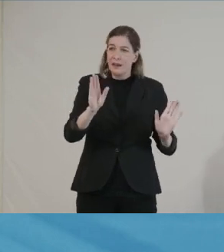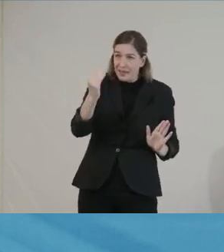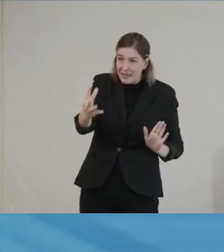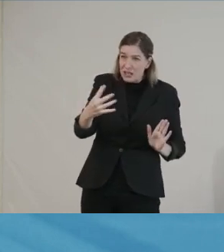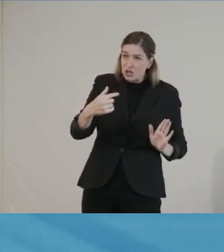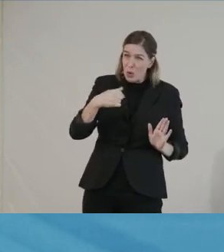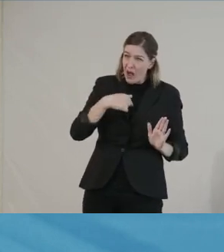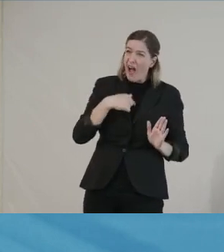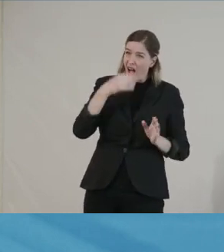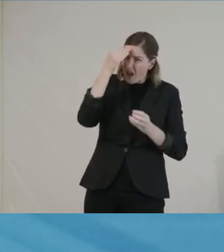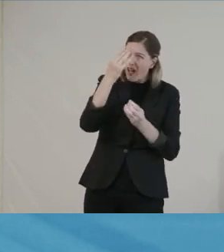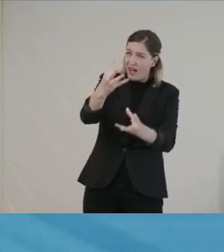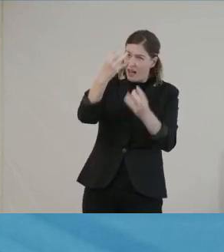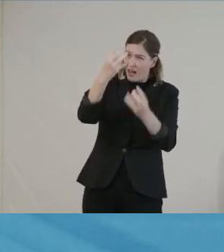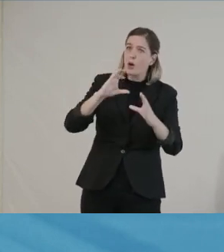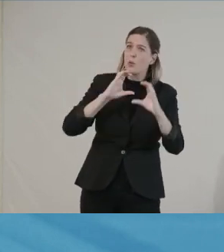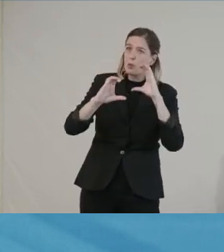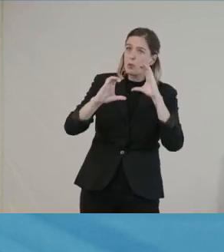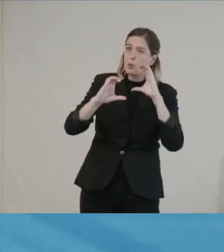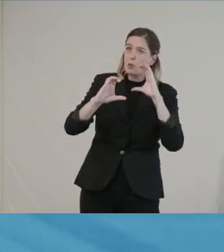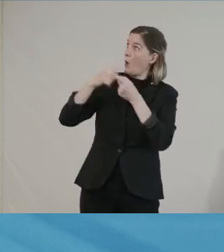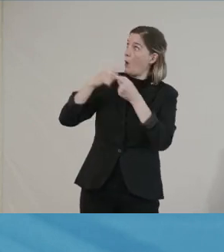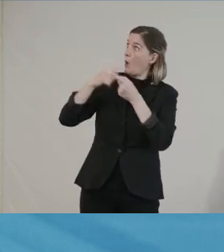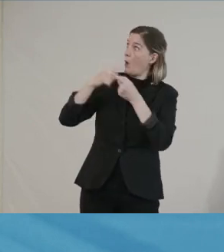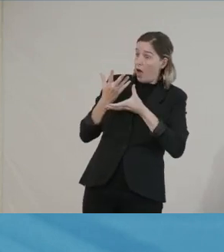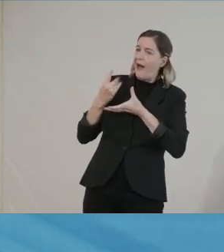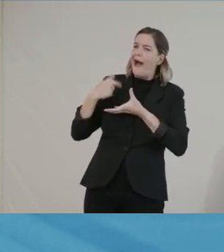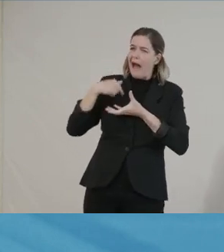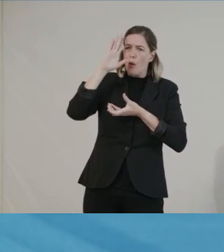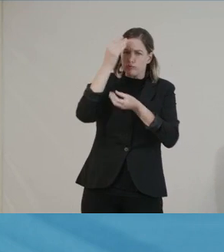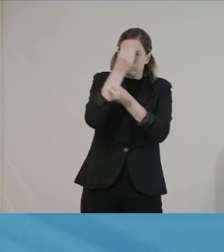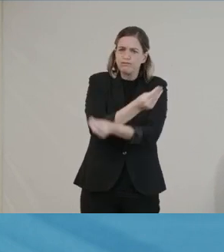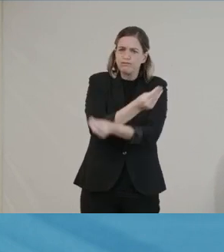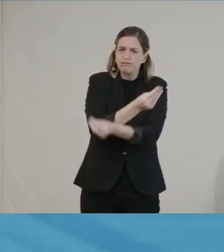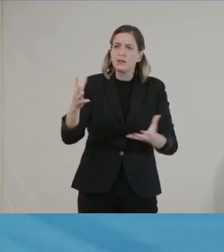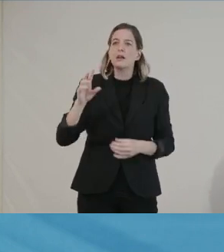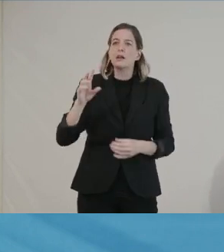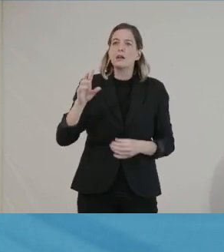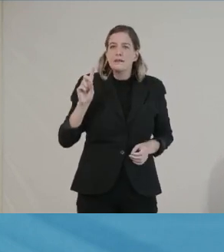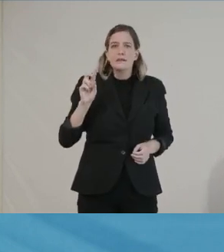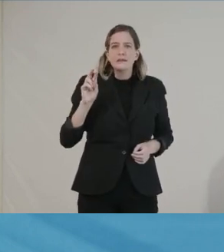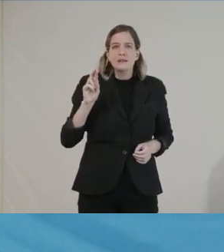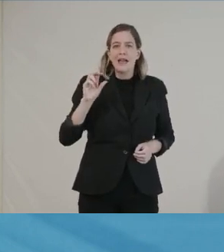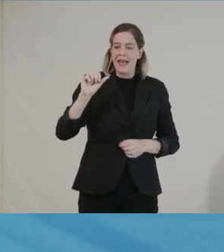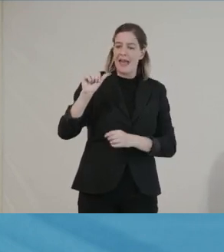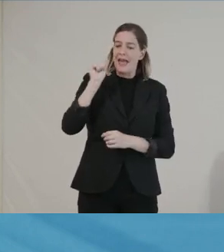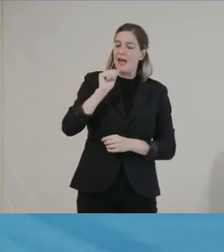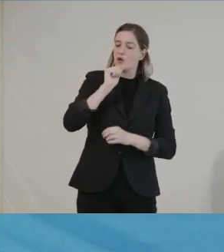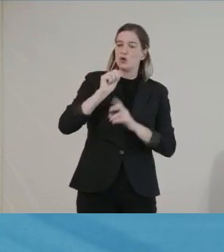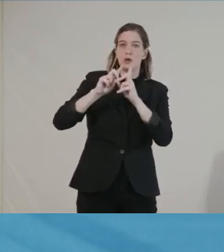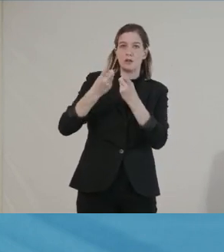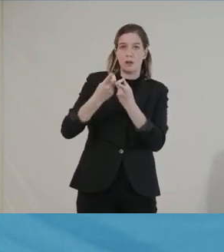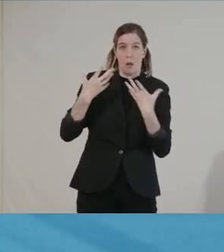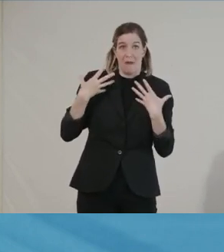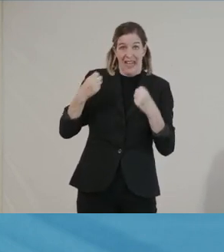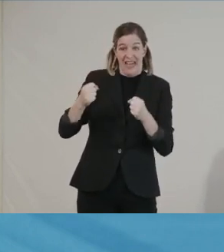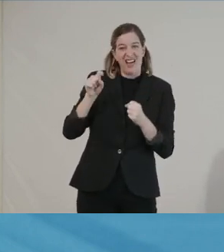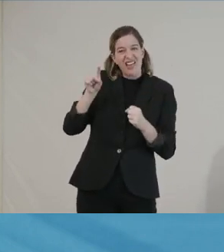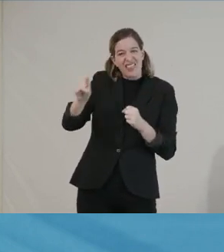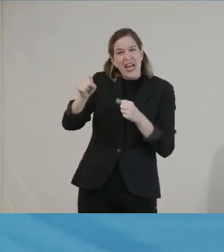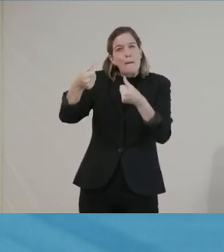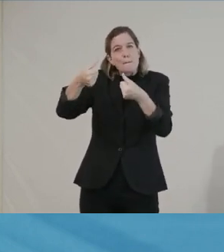going to give you information. Dr. Christ posts every morning at 9 a.m. azhealth.gov the